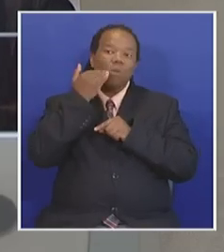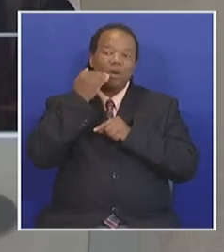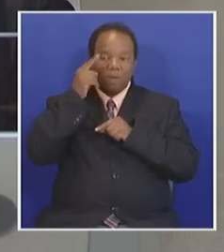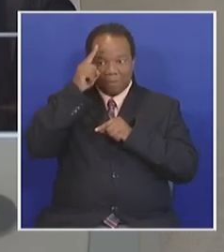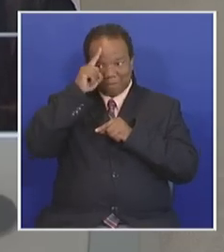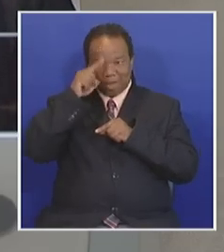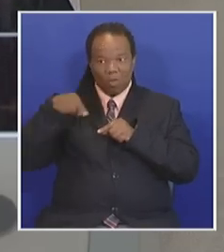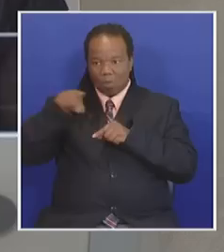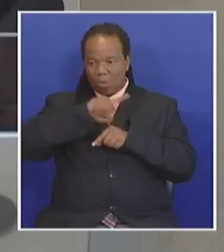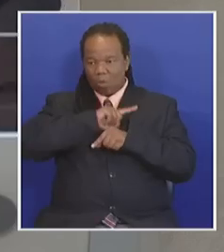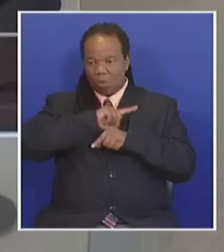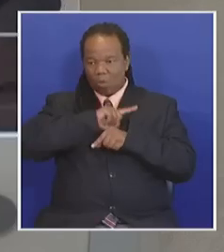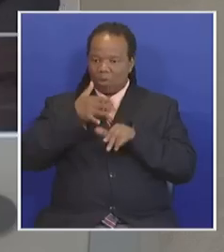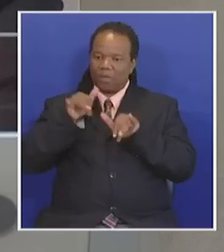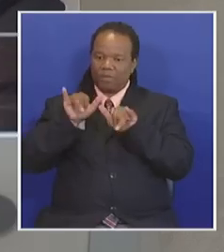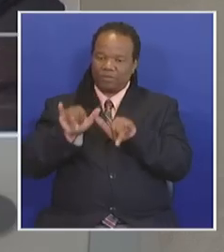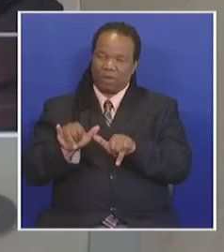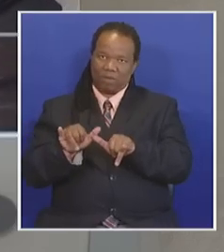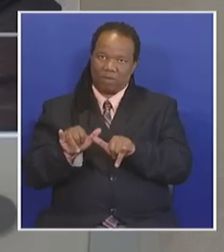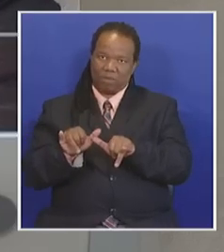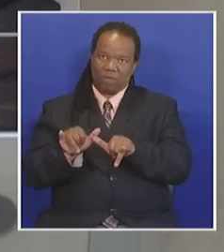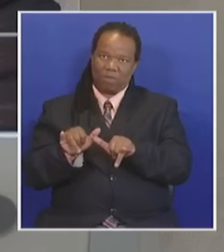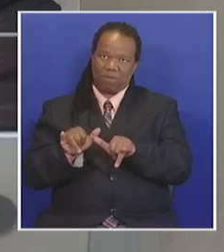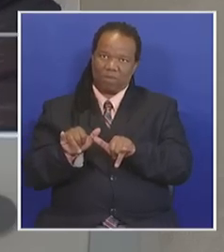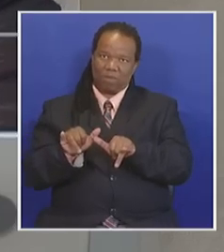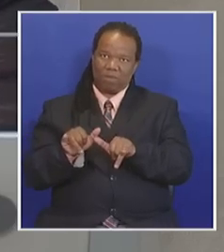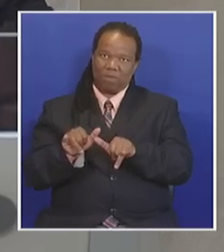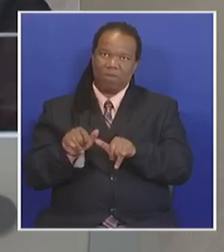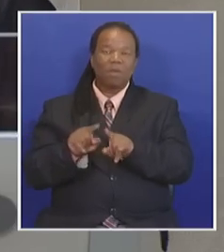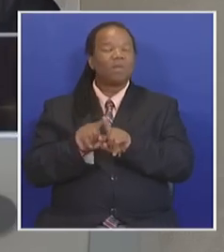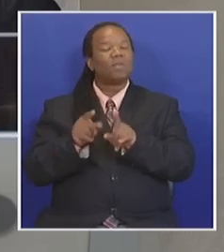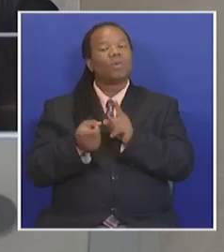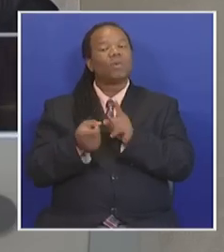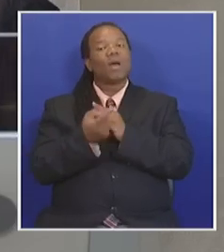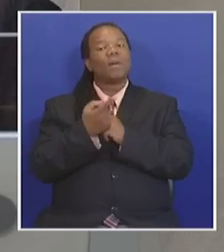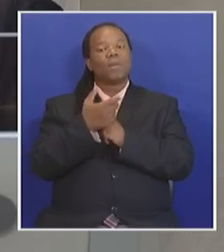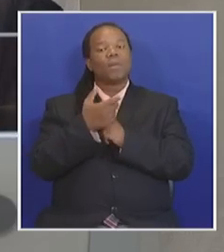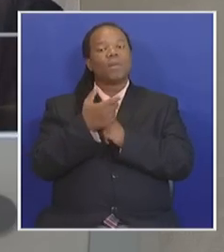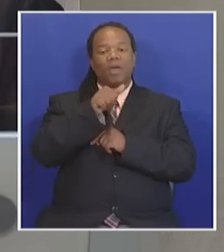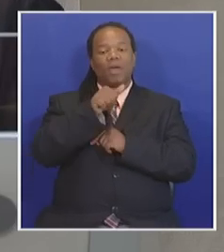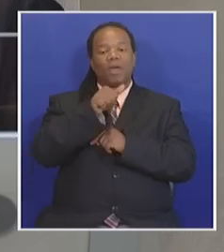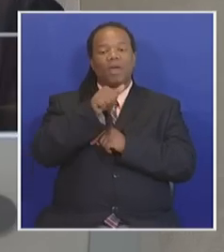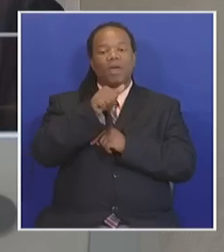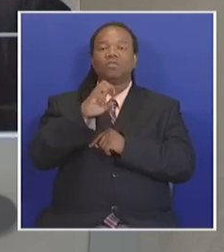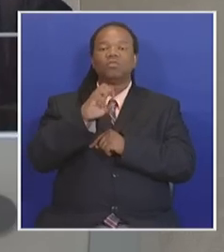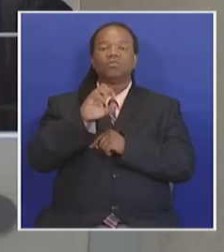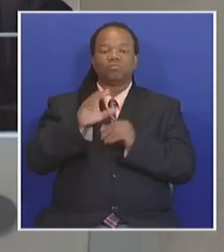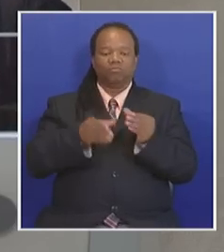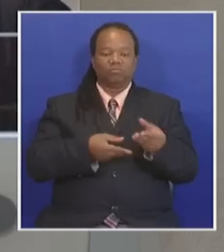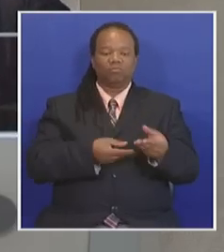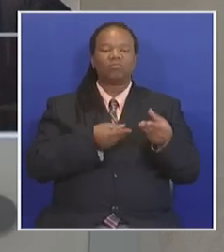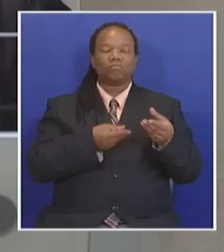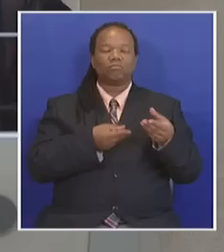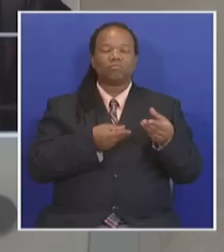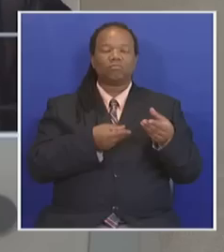as proclaimed with such abundant hope on a cold winter's day in Kliptown in 1955. Would it not advance our efforts